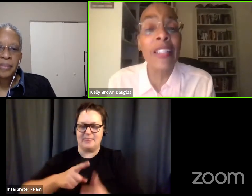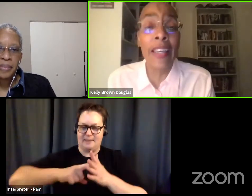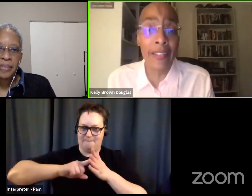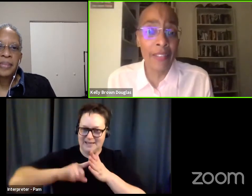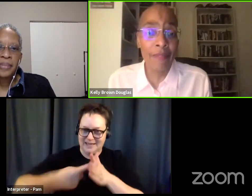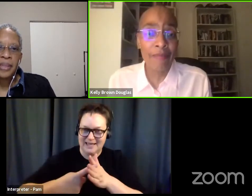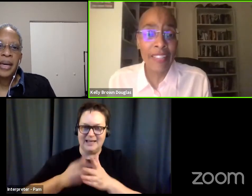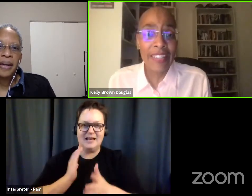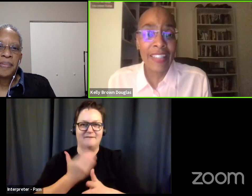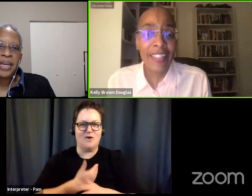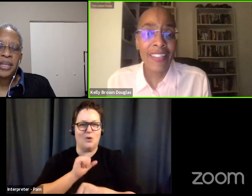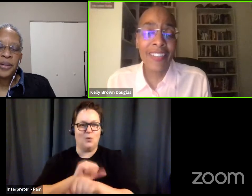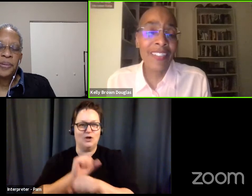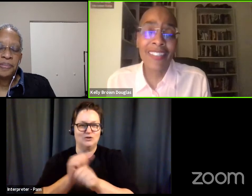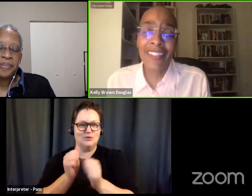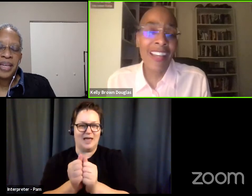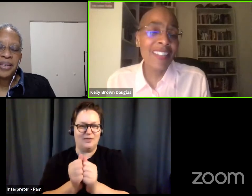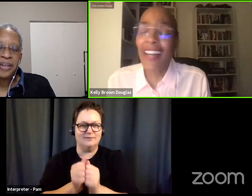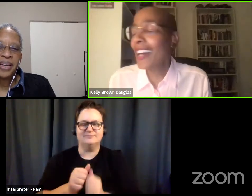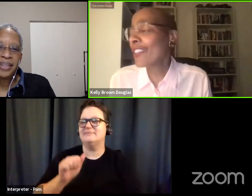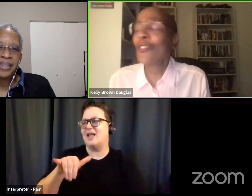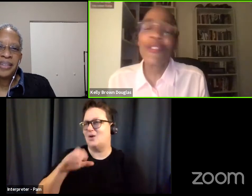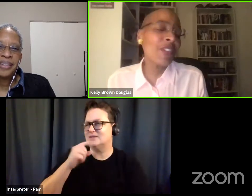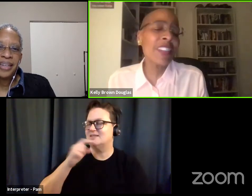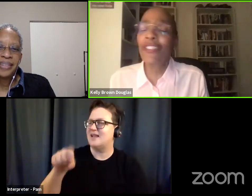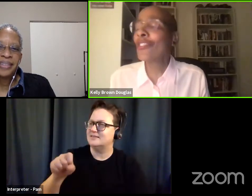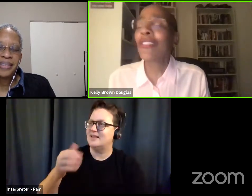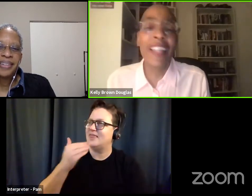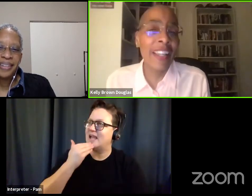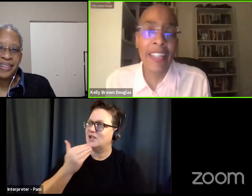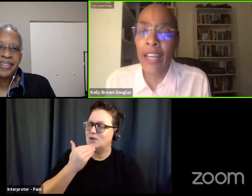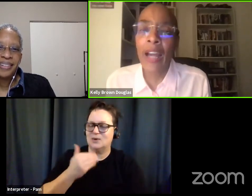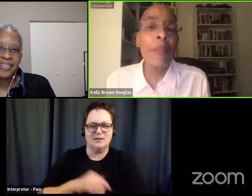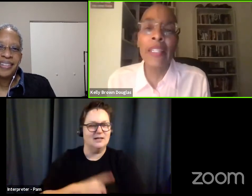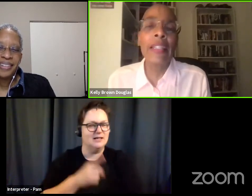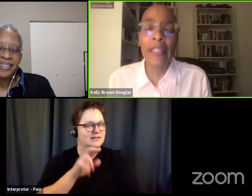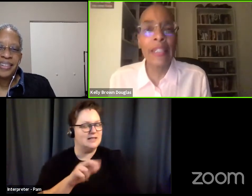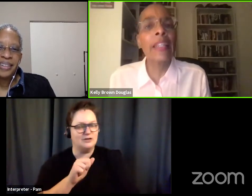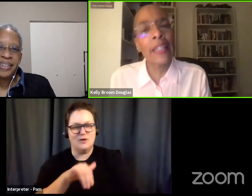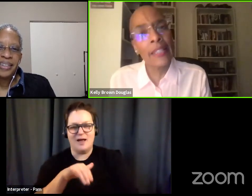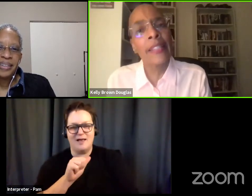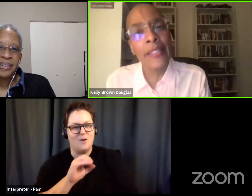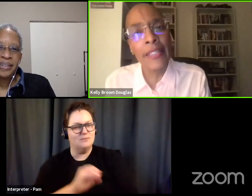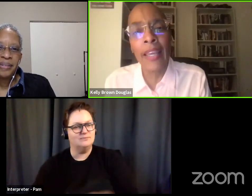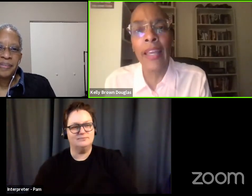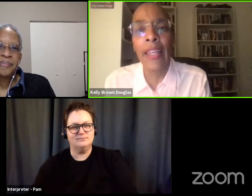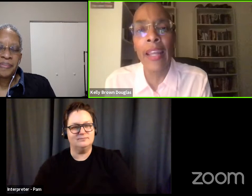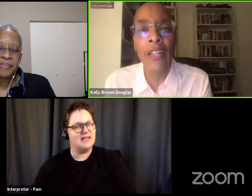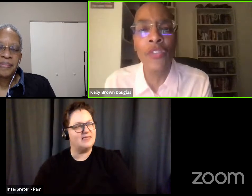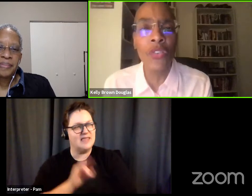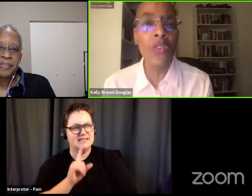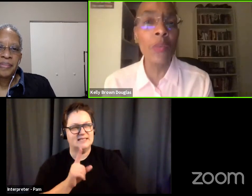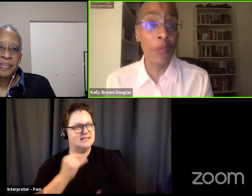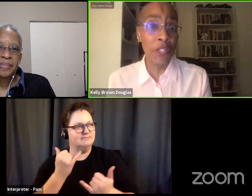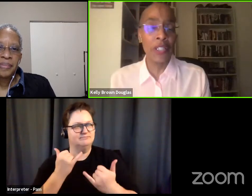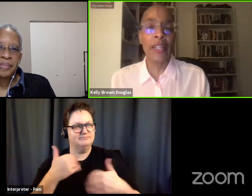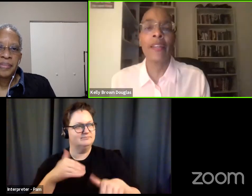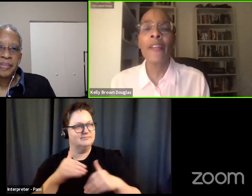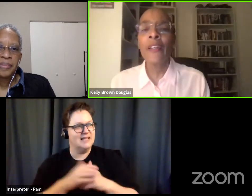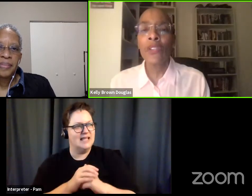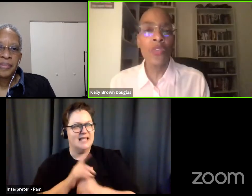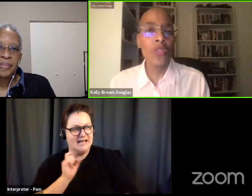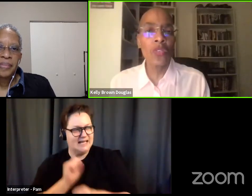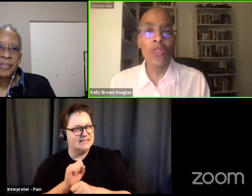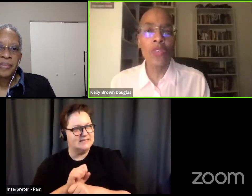work together. Yeah, thank you. Dr. Ayo Yetunde, I mean, and it is. And I so